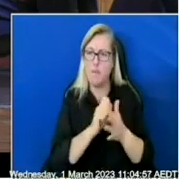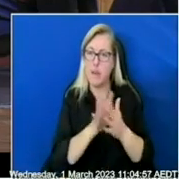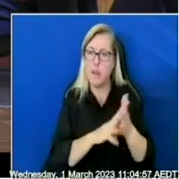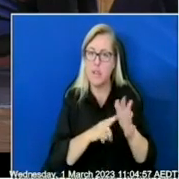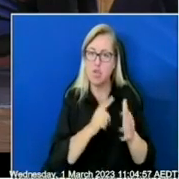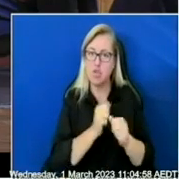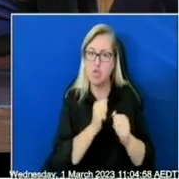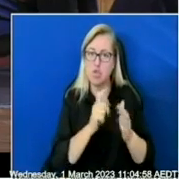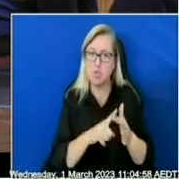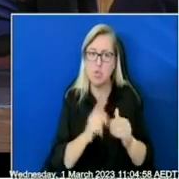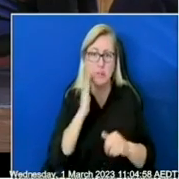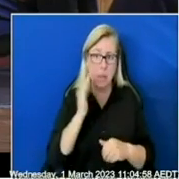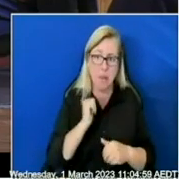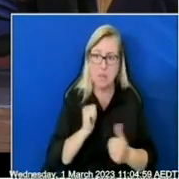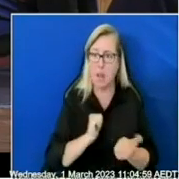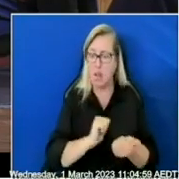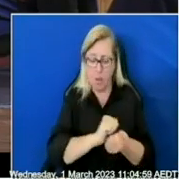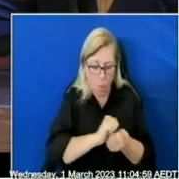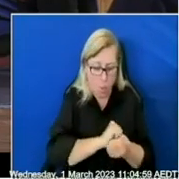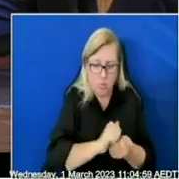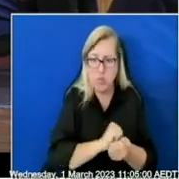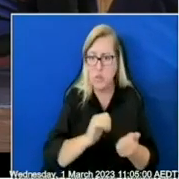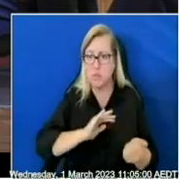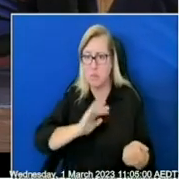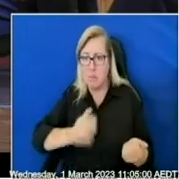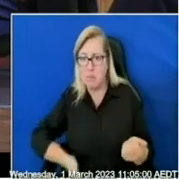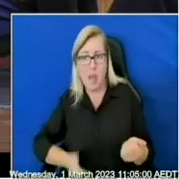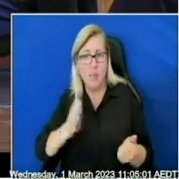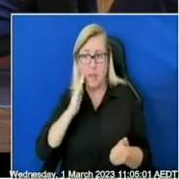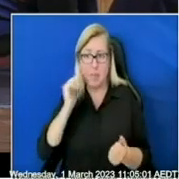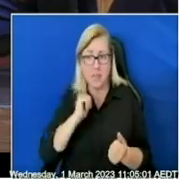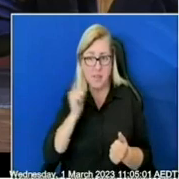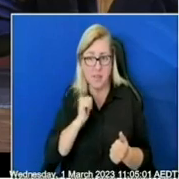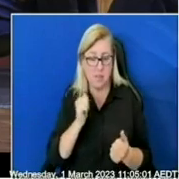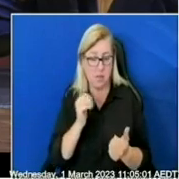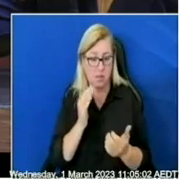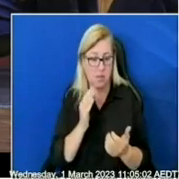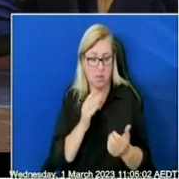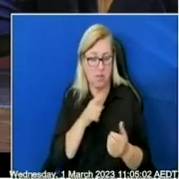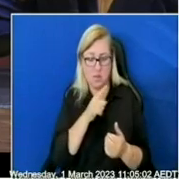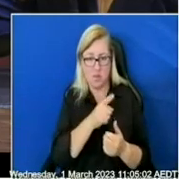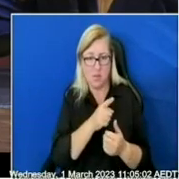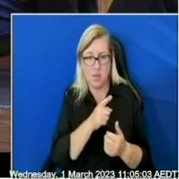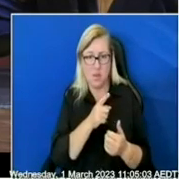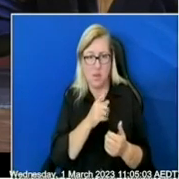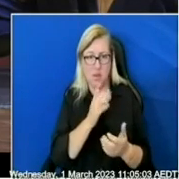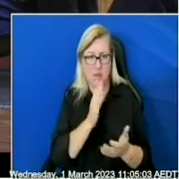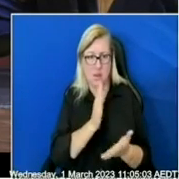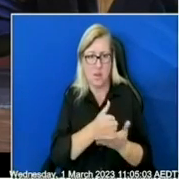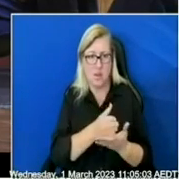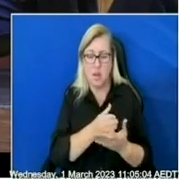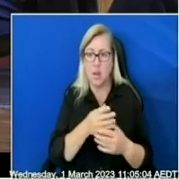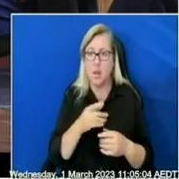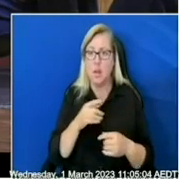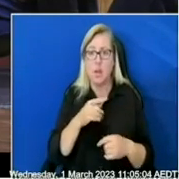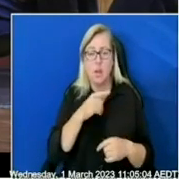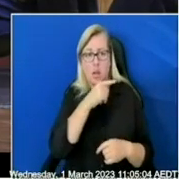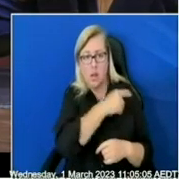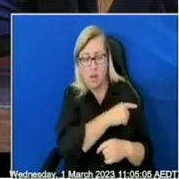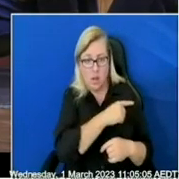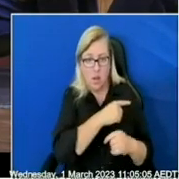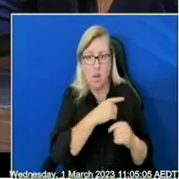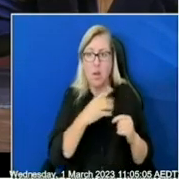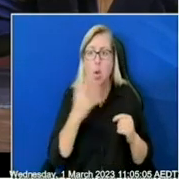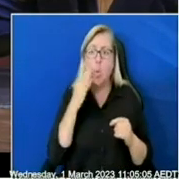farm. So it's absolutely, you know, and she left the orphanage, she was sent off with, was it